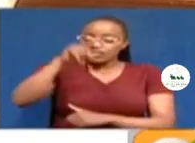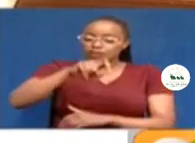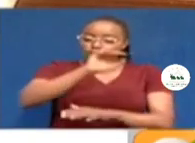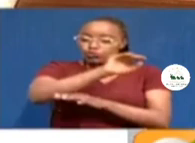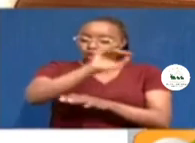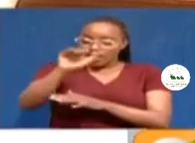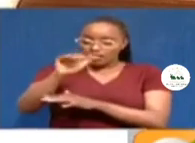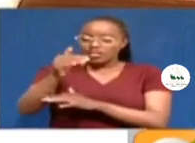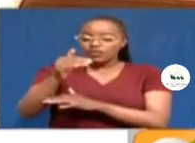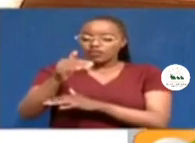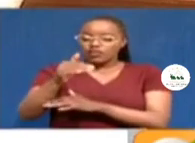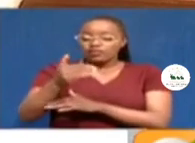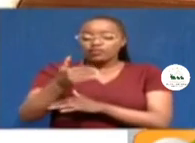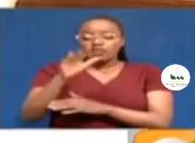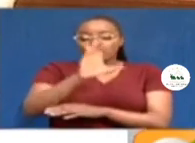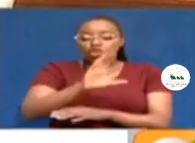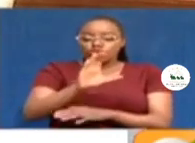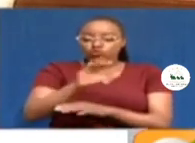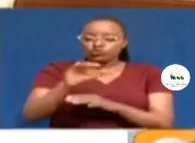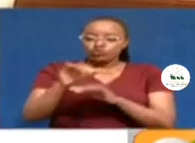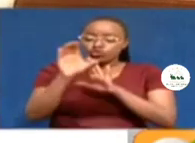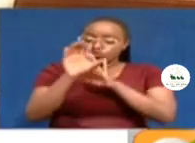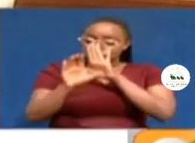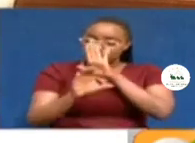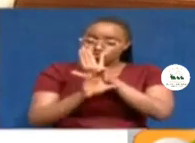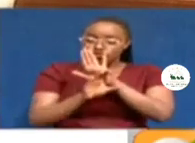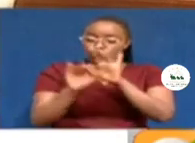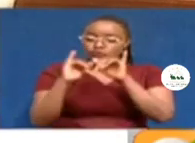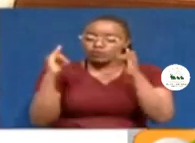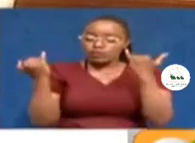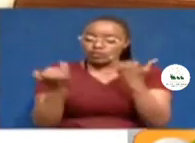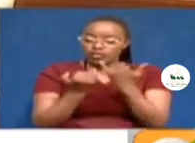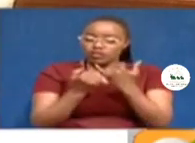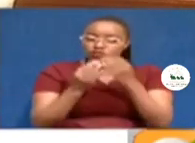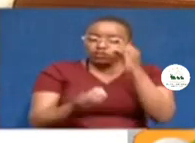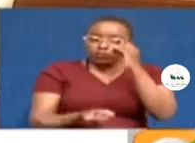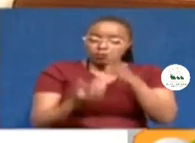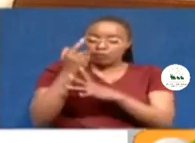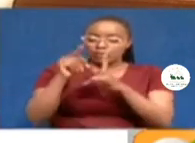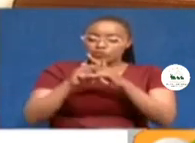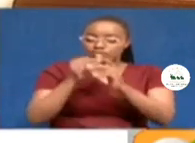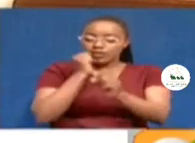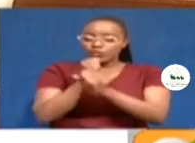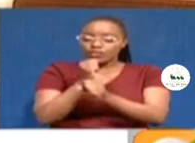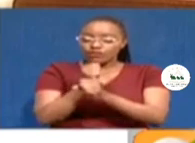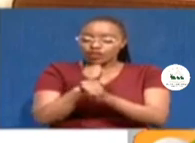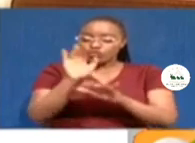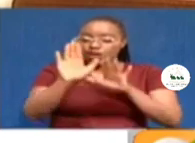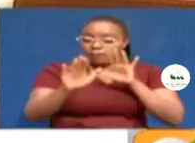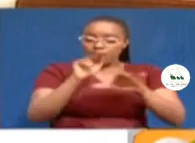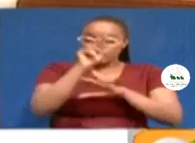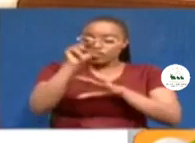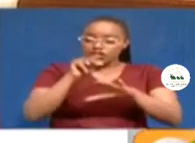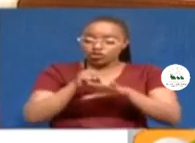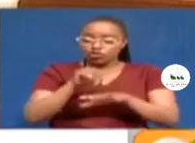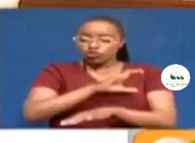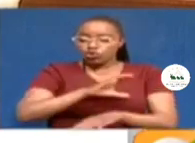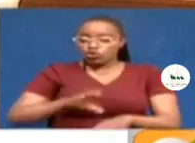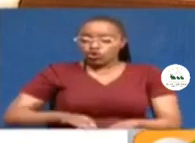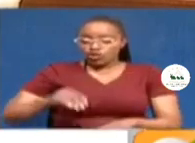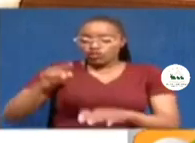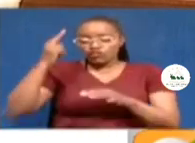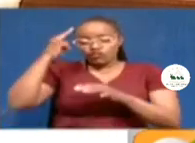ask constitutional institutions that have been created to begin playing their function. The National Commission